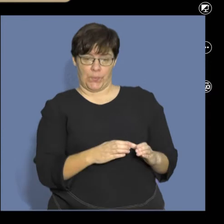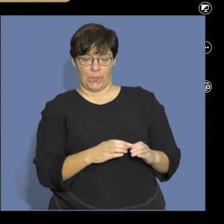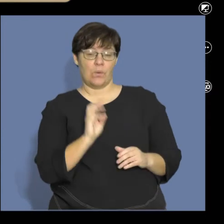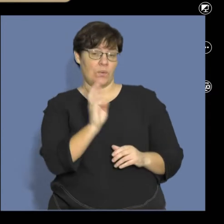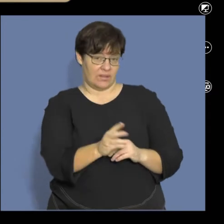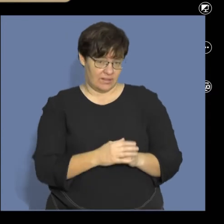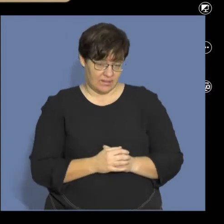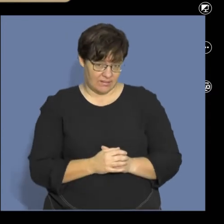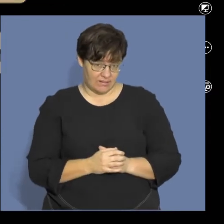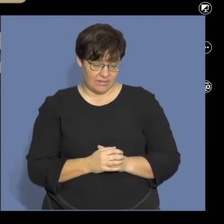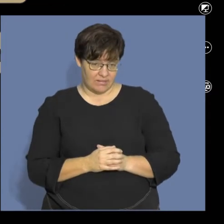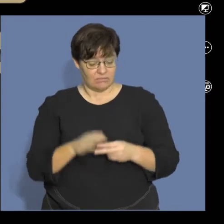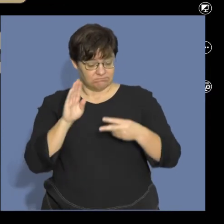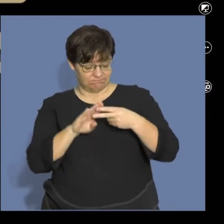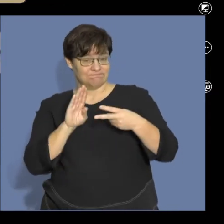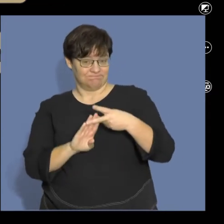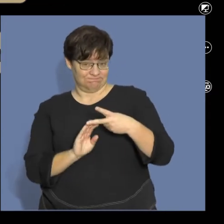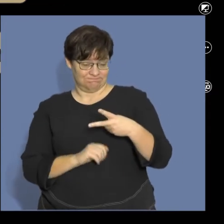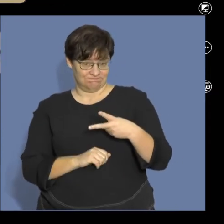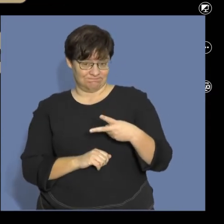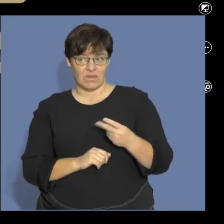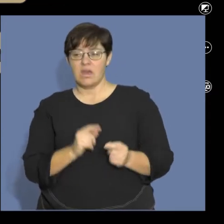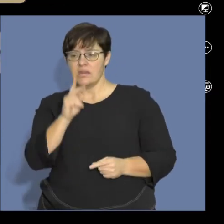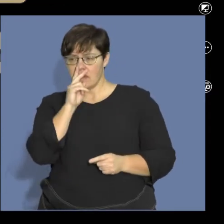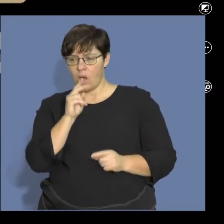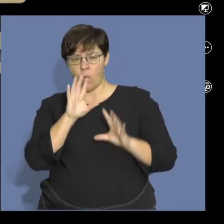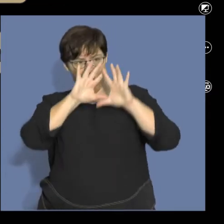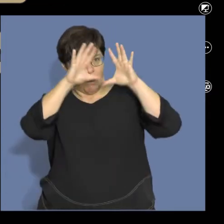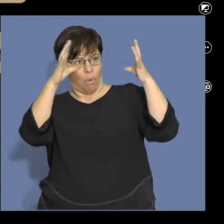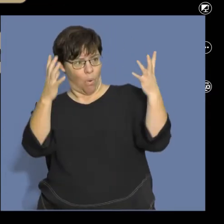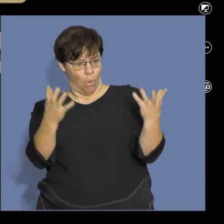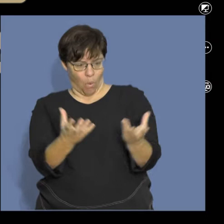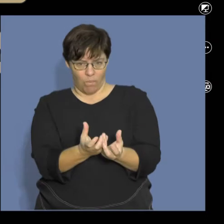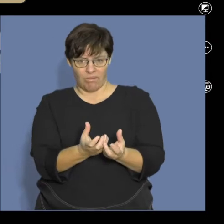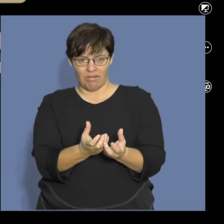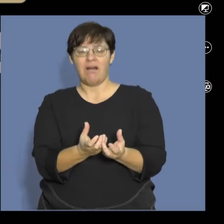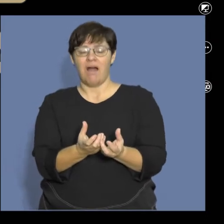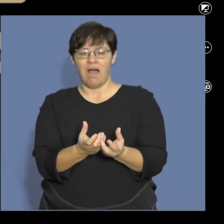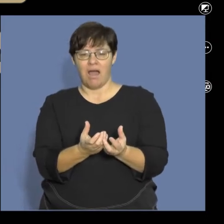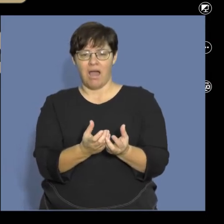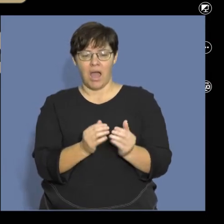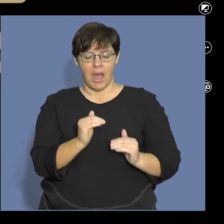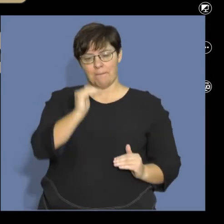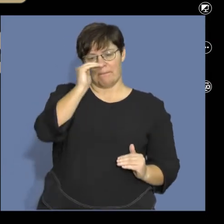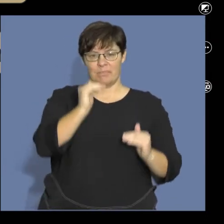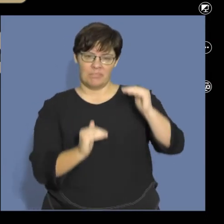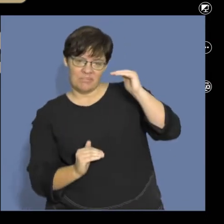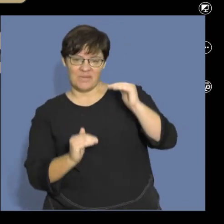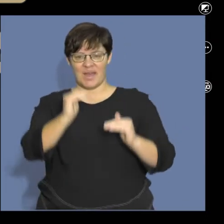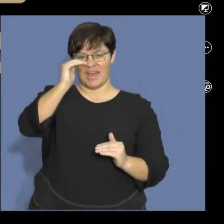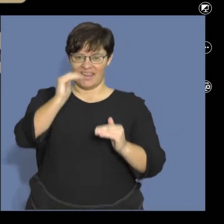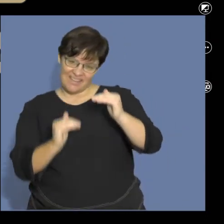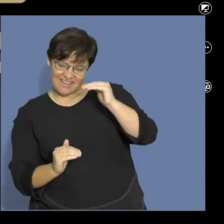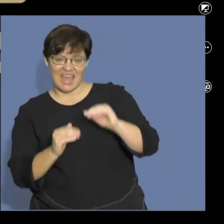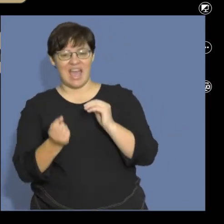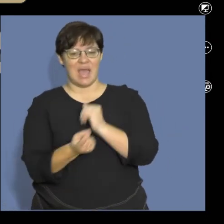So now what we can do is we can look at the whole concept of how parameters are going